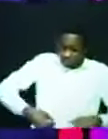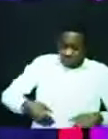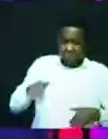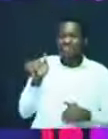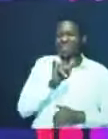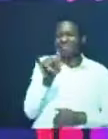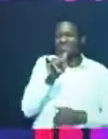He's the one